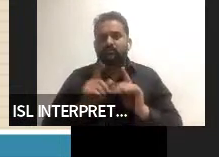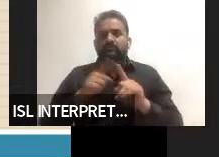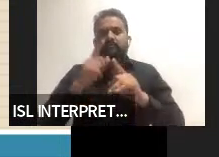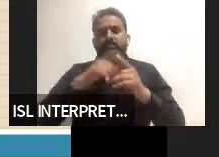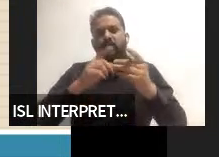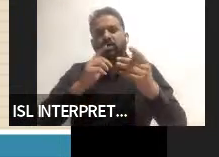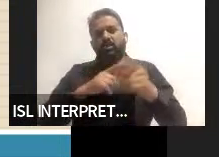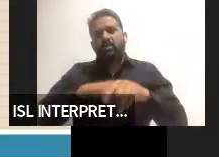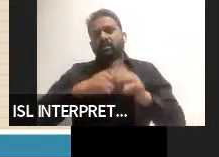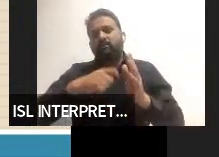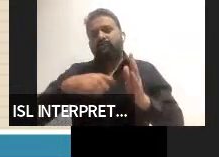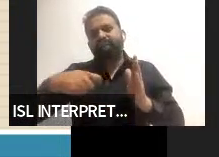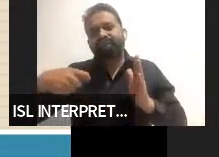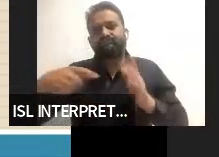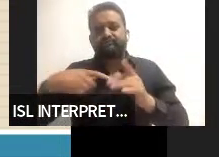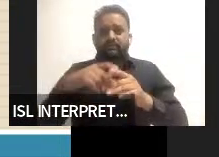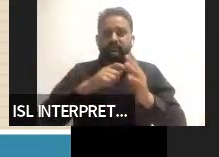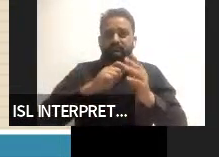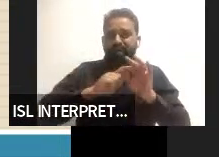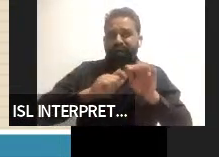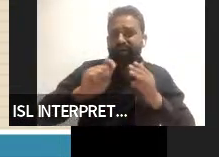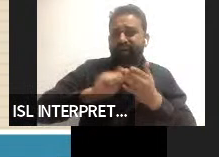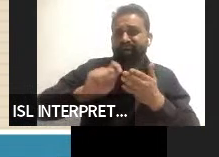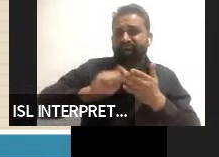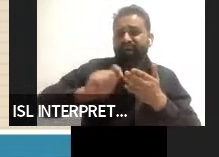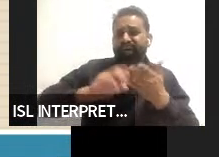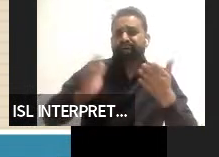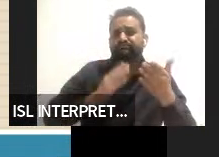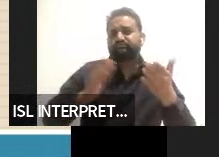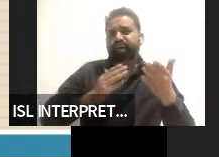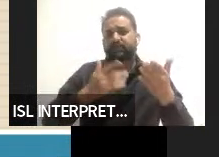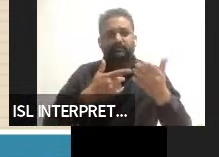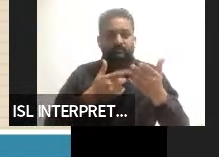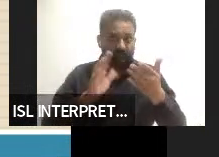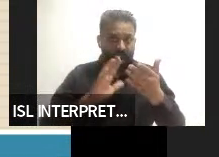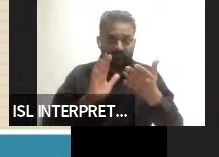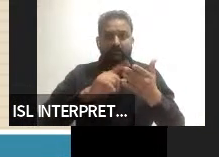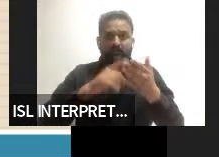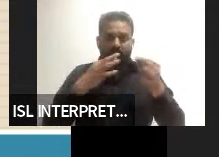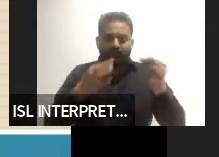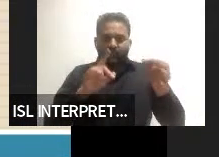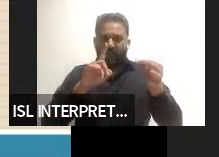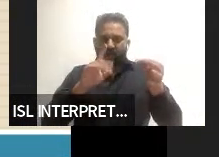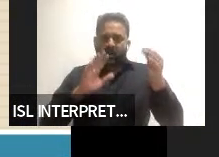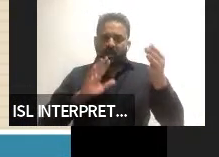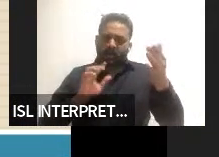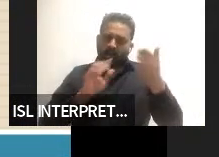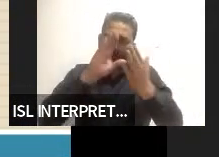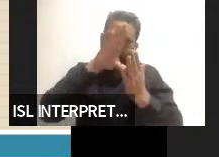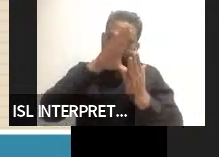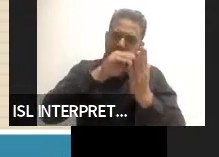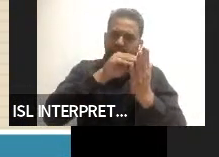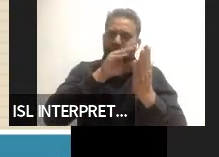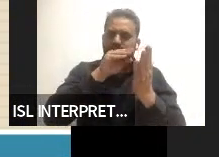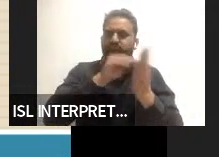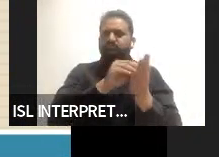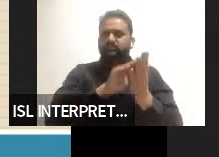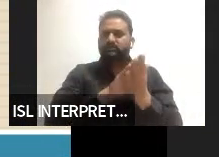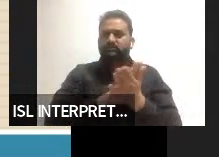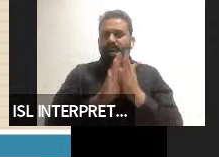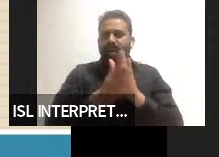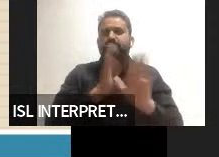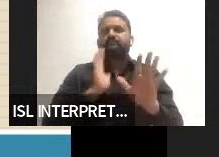much time here, and you should only write in one page if possible. You should write that. Now coming to